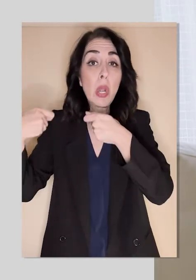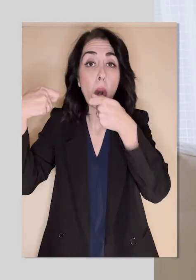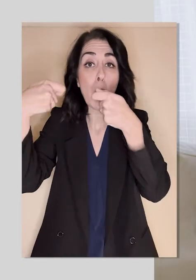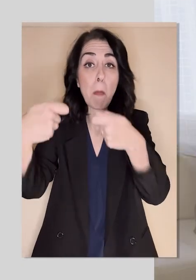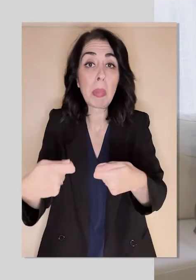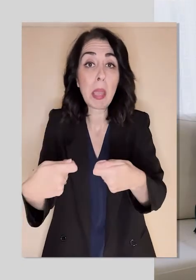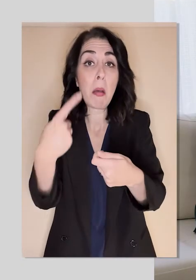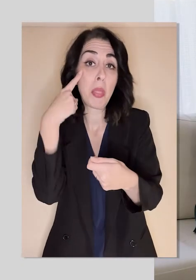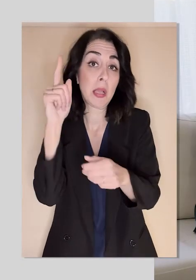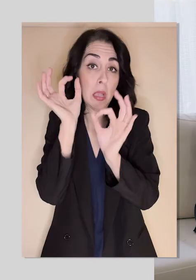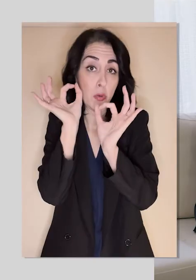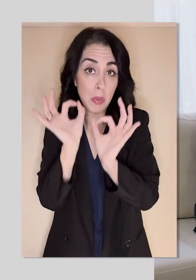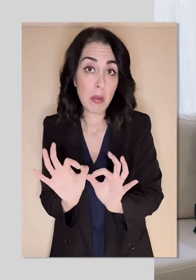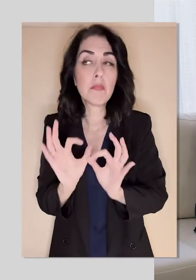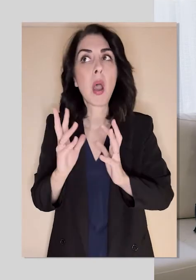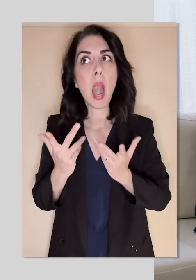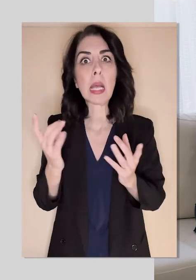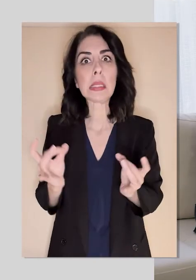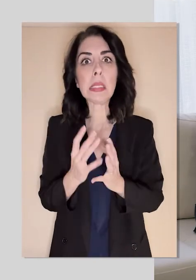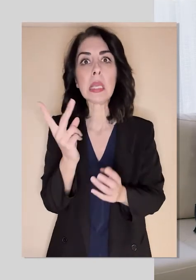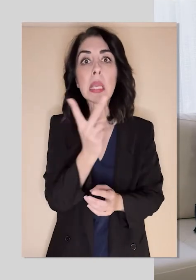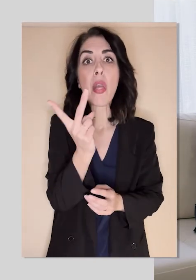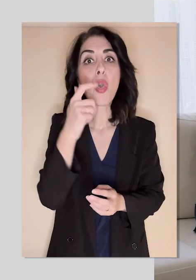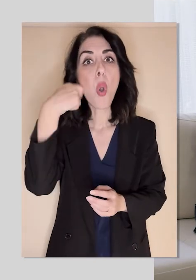your parents have migraine, you have over a